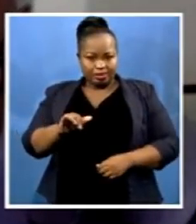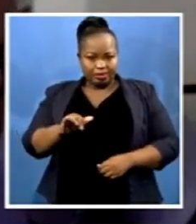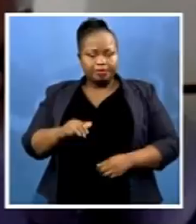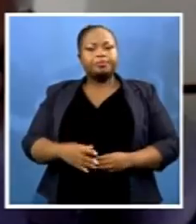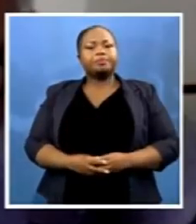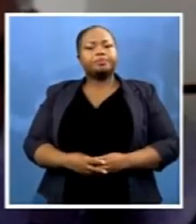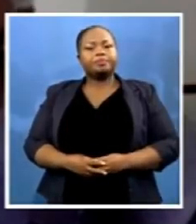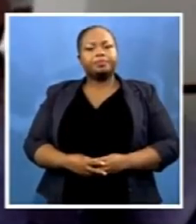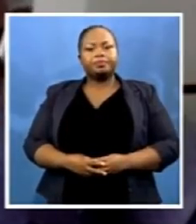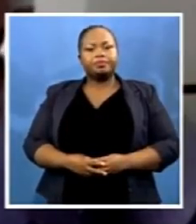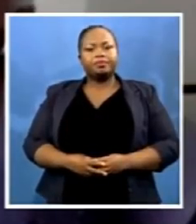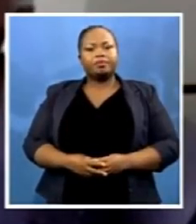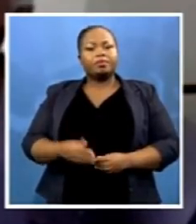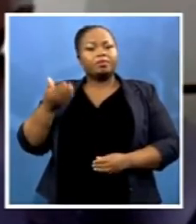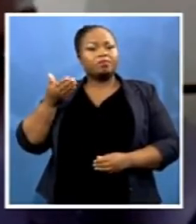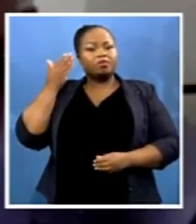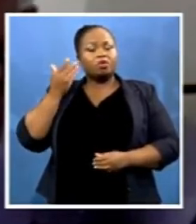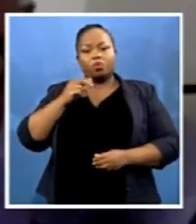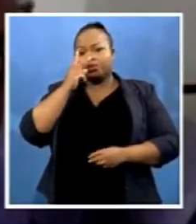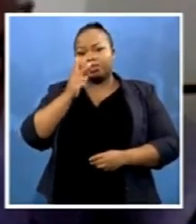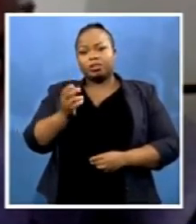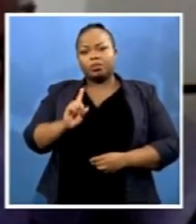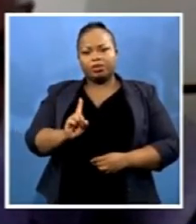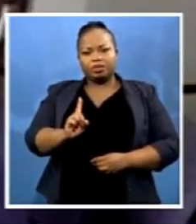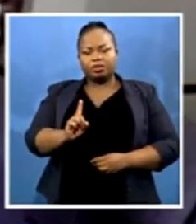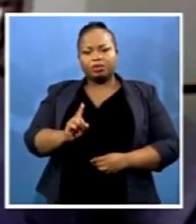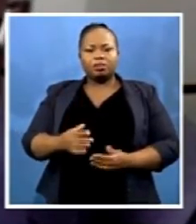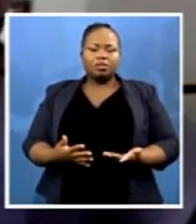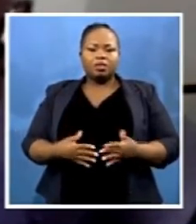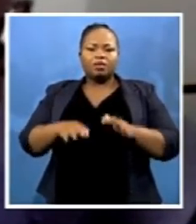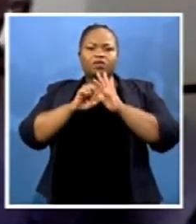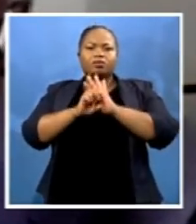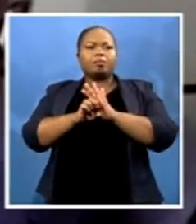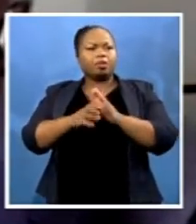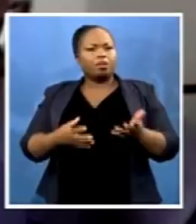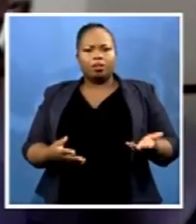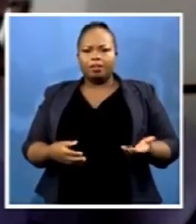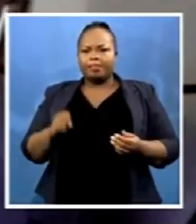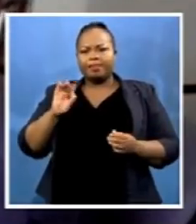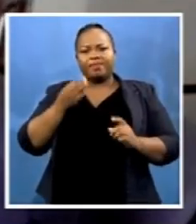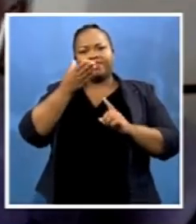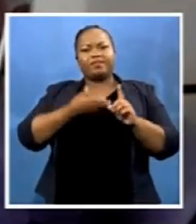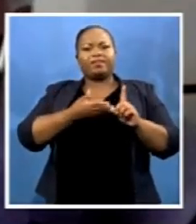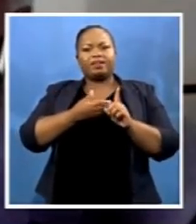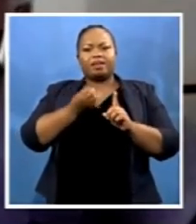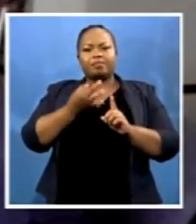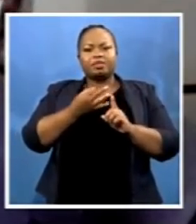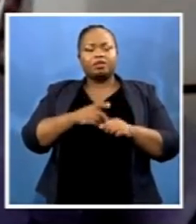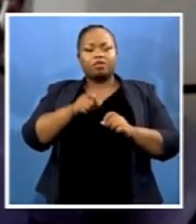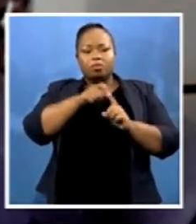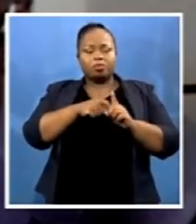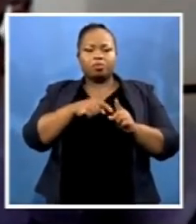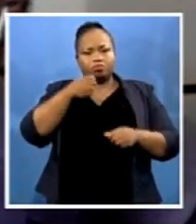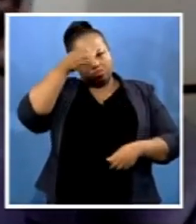that you cannot, for example, if based on the epidemiology, you said, okay, let's lock down the place, let's